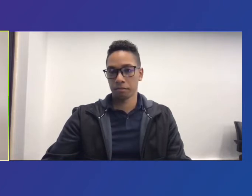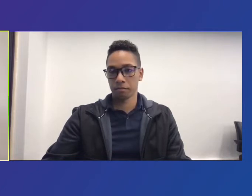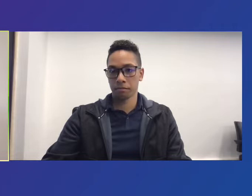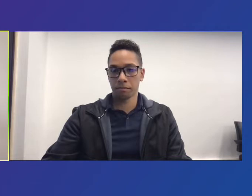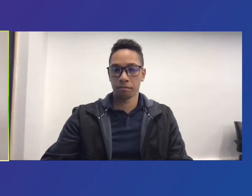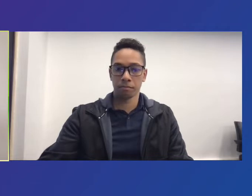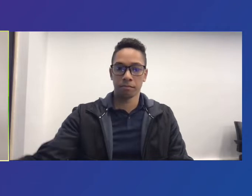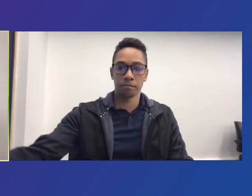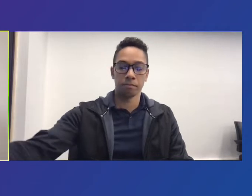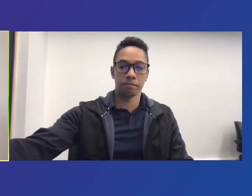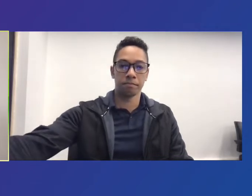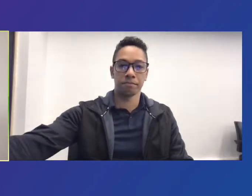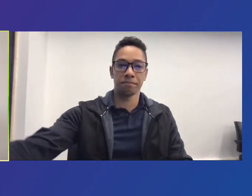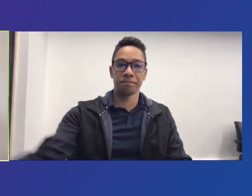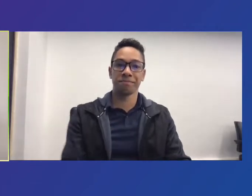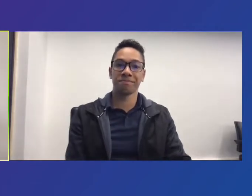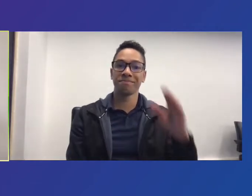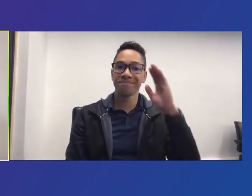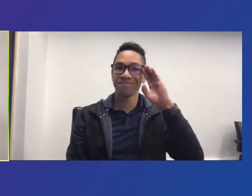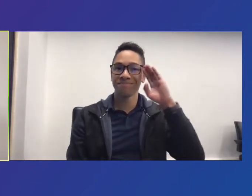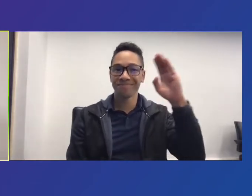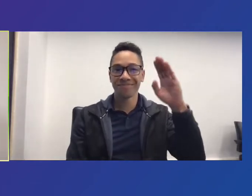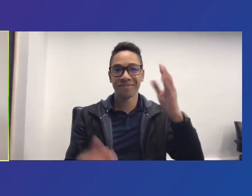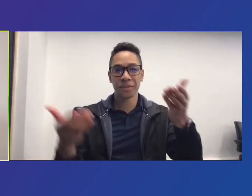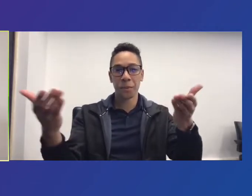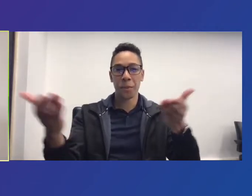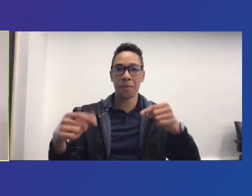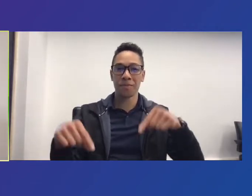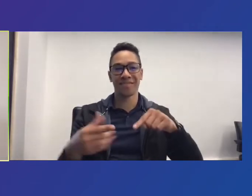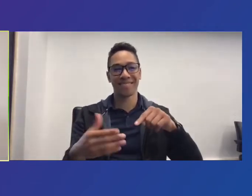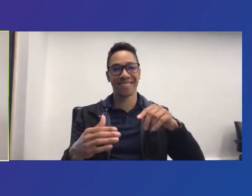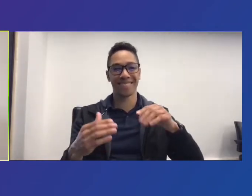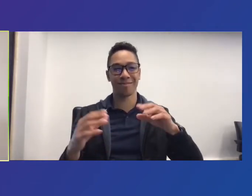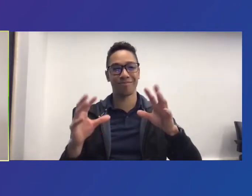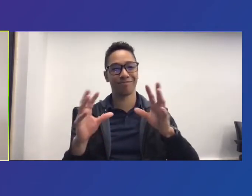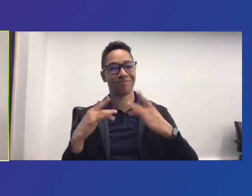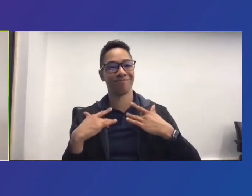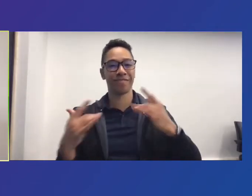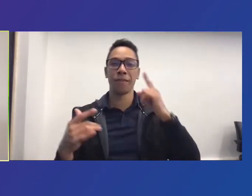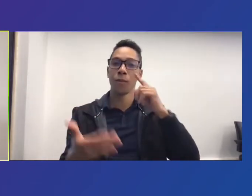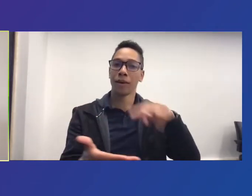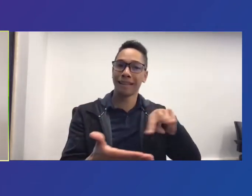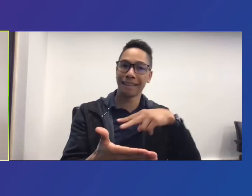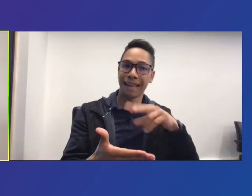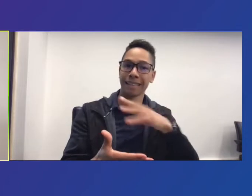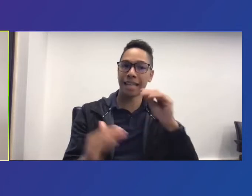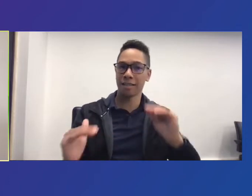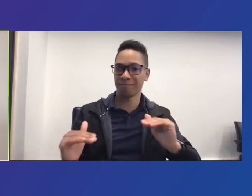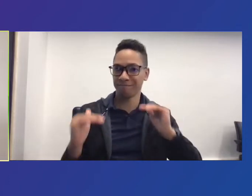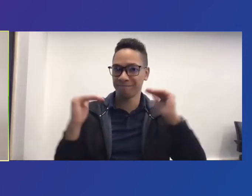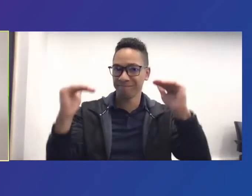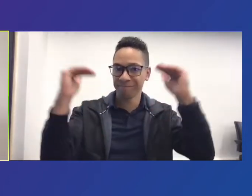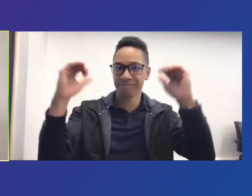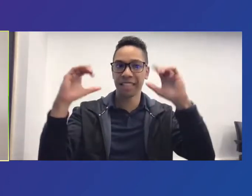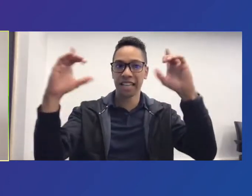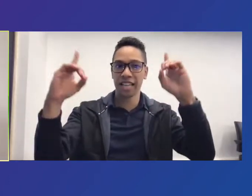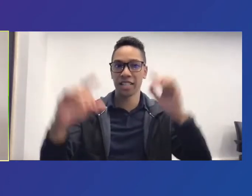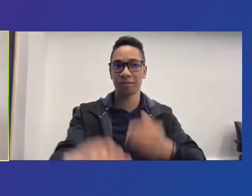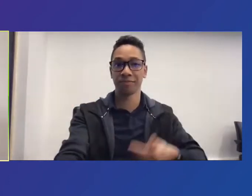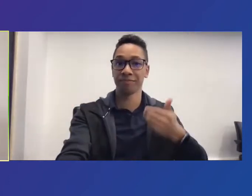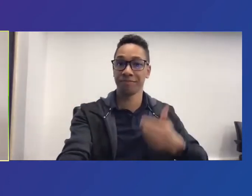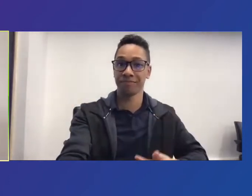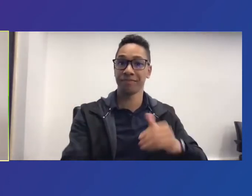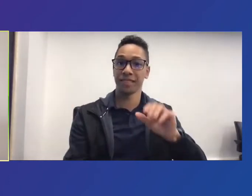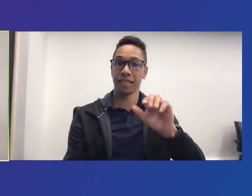Hello and welcome to our session on Dance in Higher Ed. My name is Ariel Herrera. I am the Manager for Research and Advocacy at